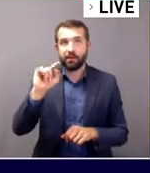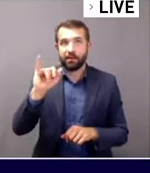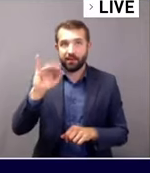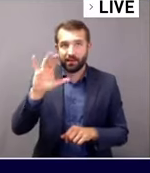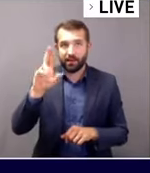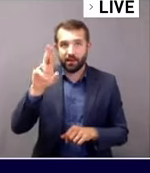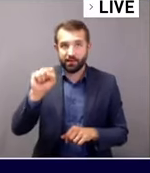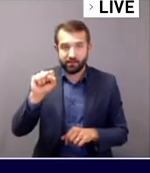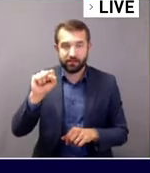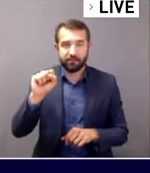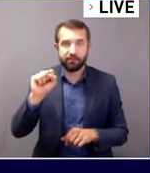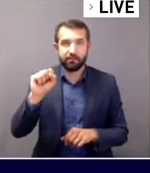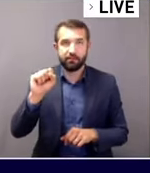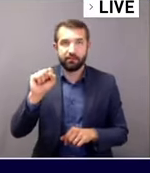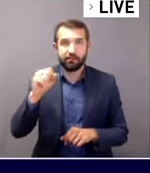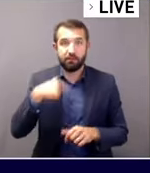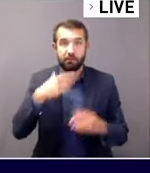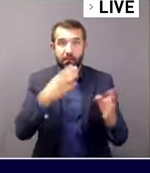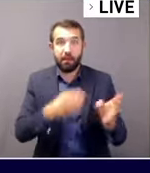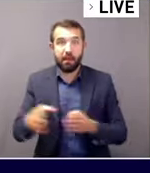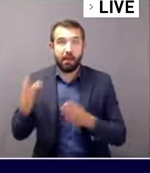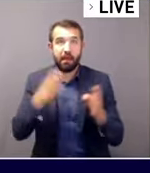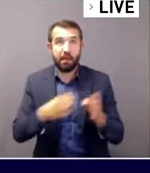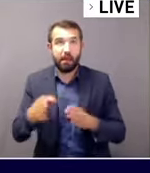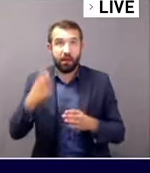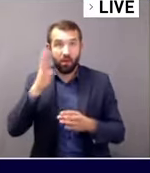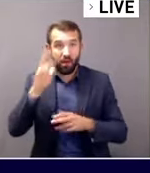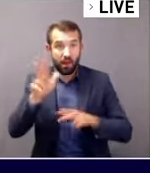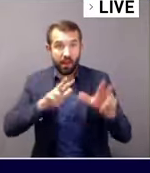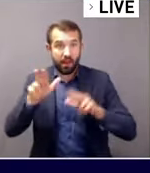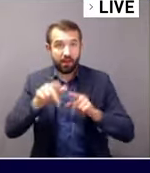that, to keep face coverings on and keep distance.